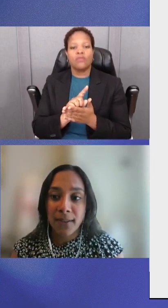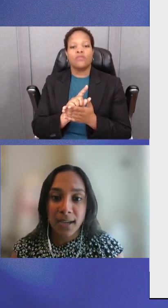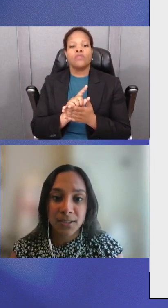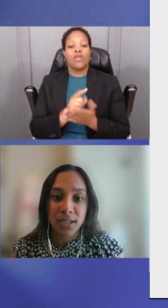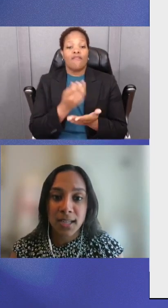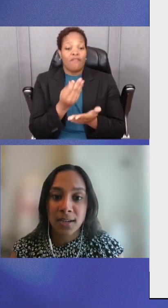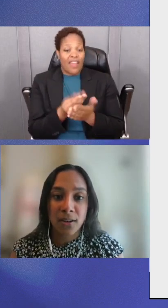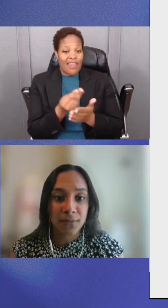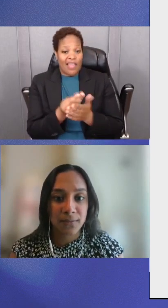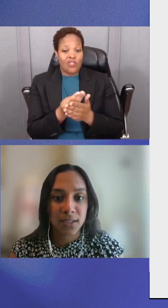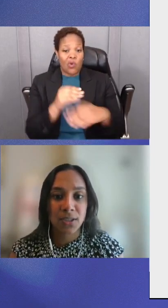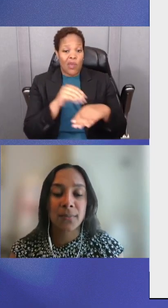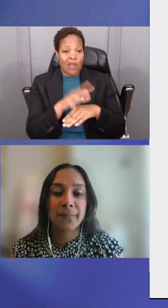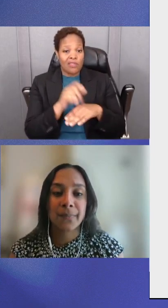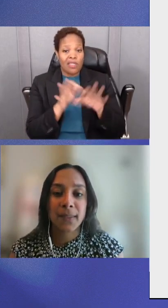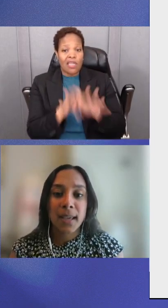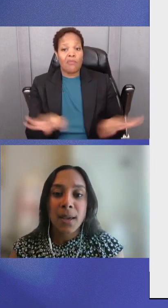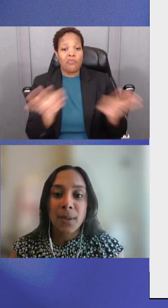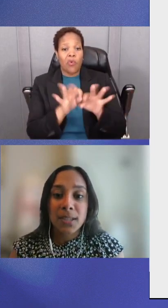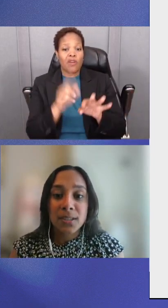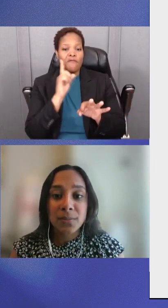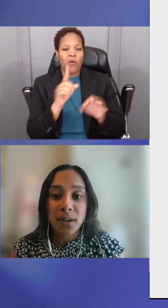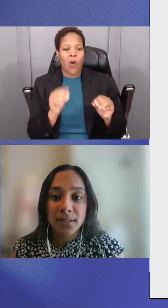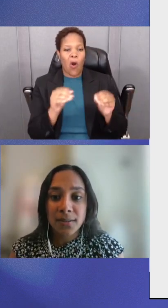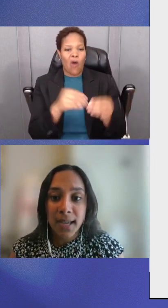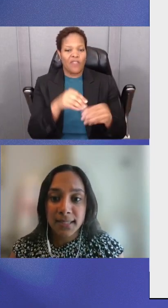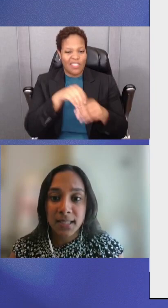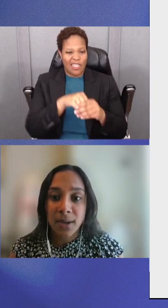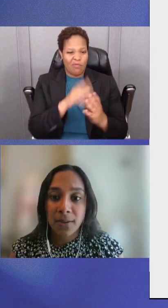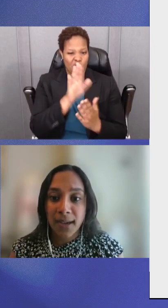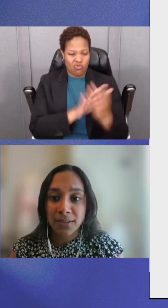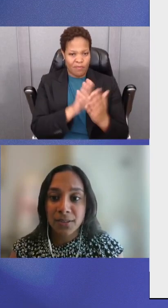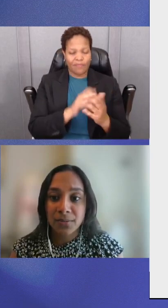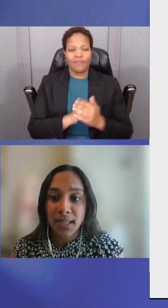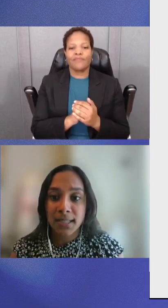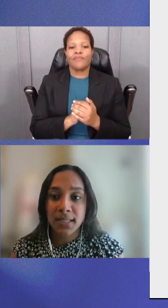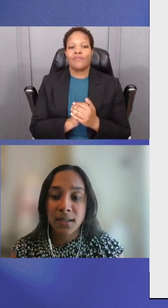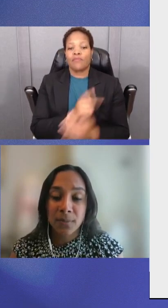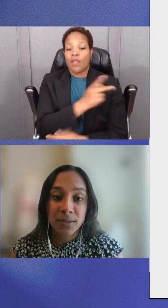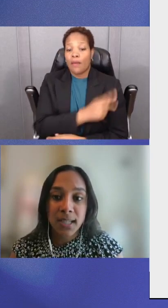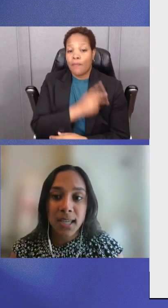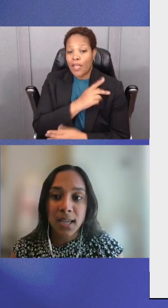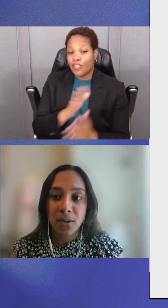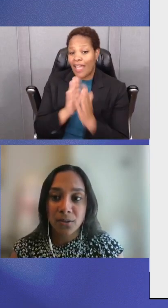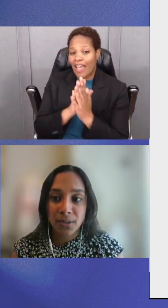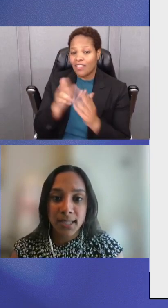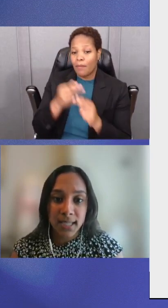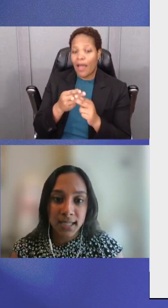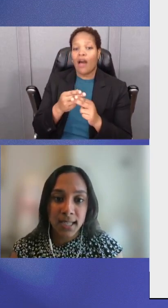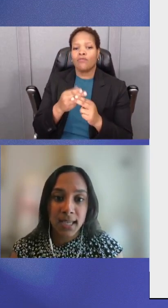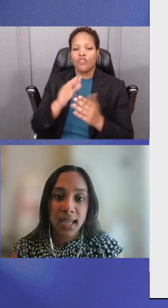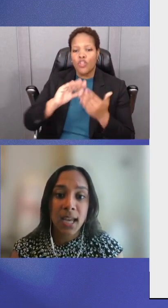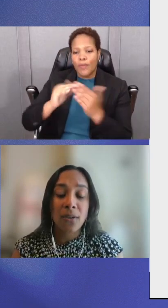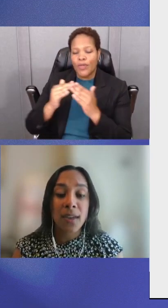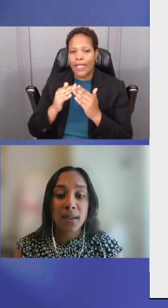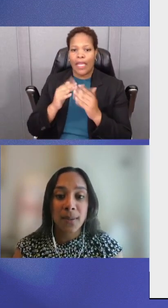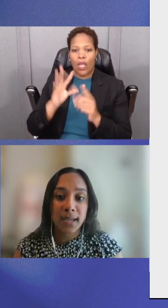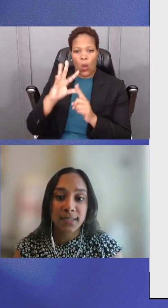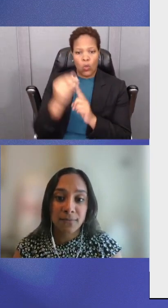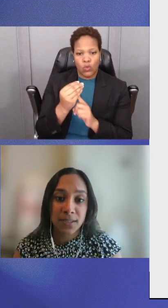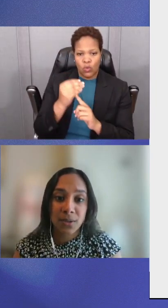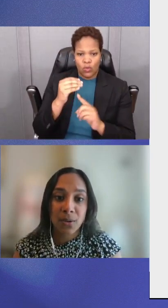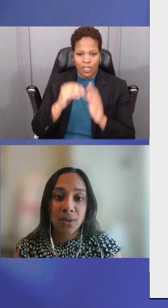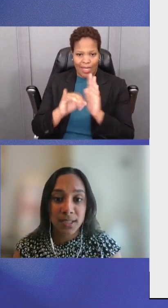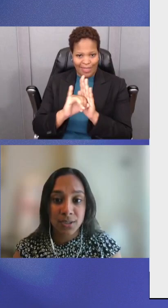important factor in an office feature. Patients were also asked about factors related to community and cultural identity and how that